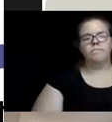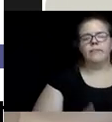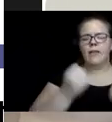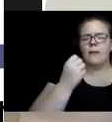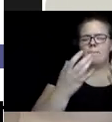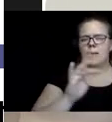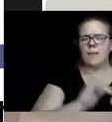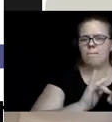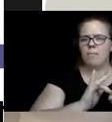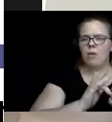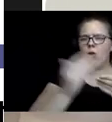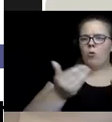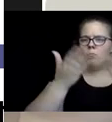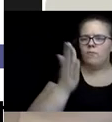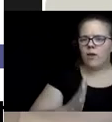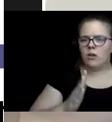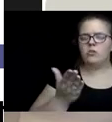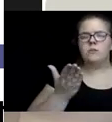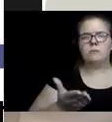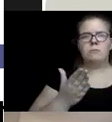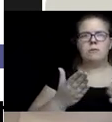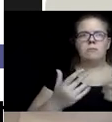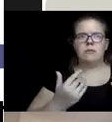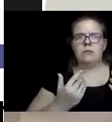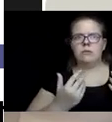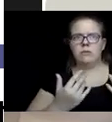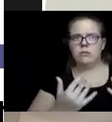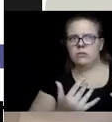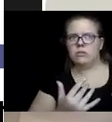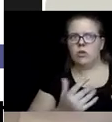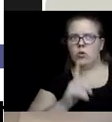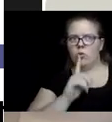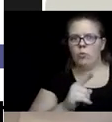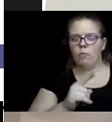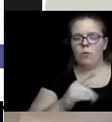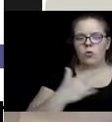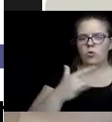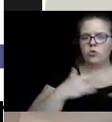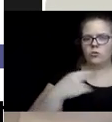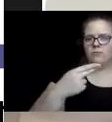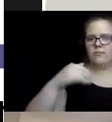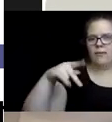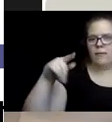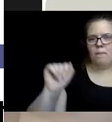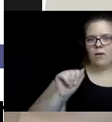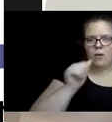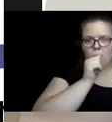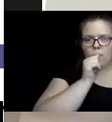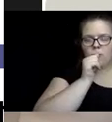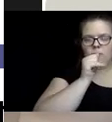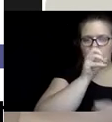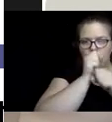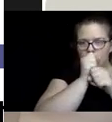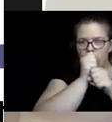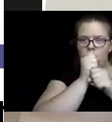medical providers may hesitate to report because they're concerned about HIPAA privacy rules, but Adult